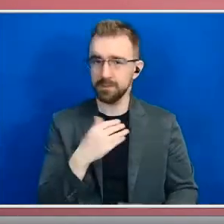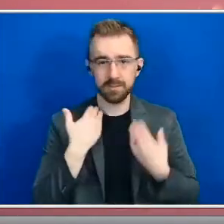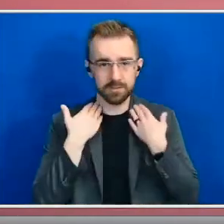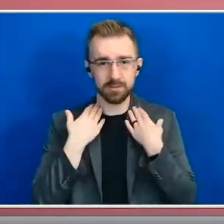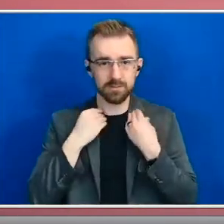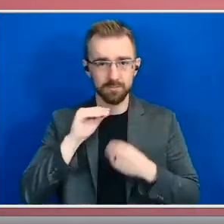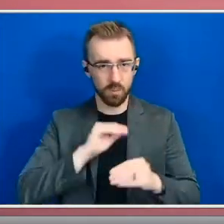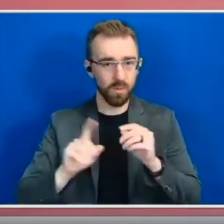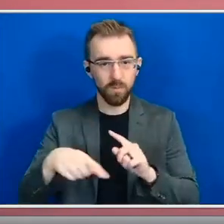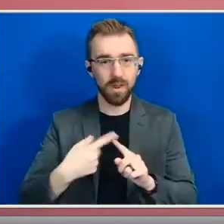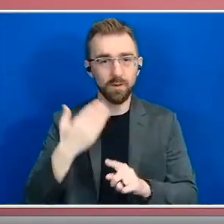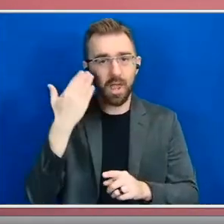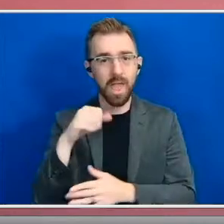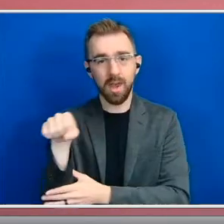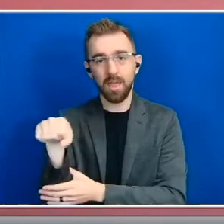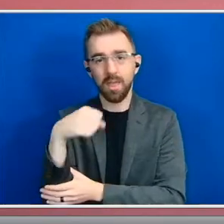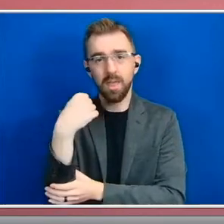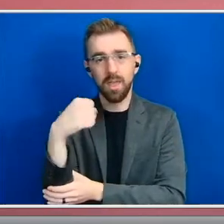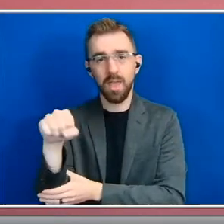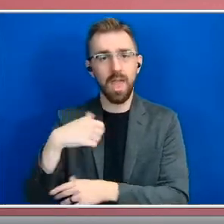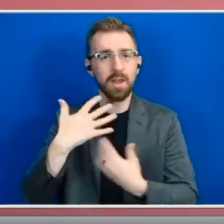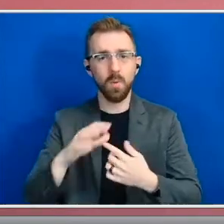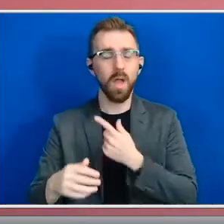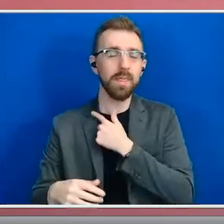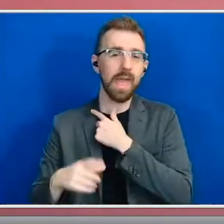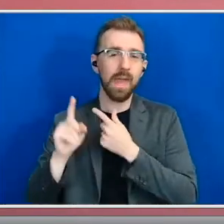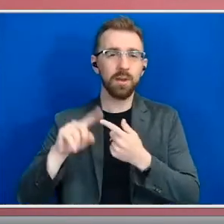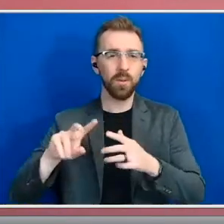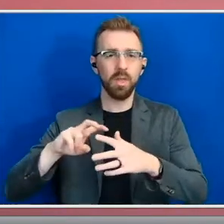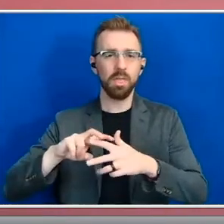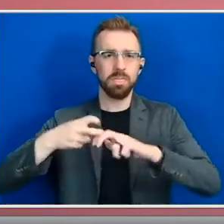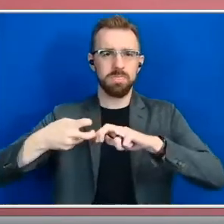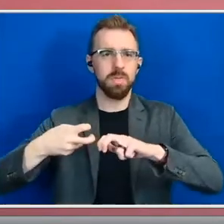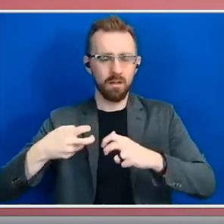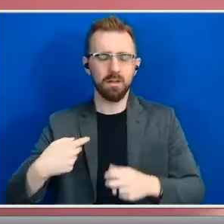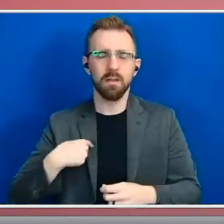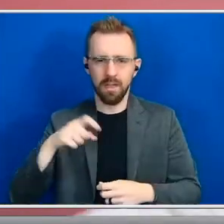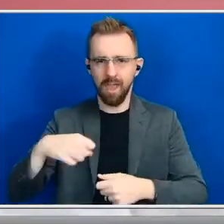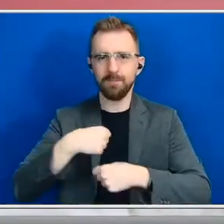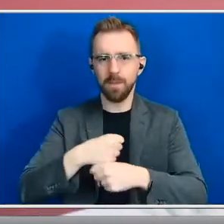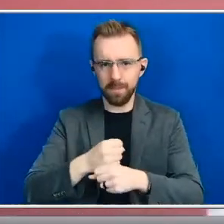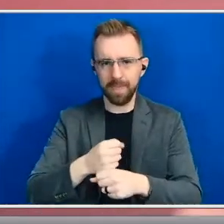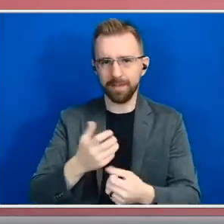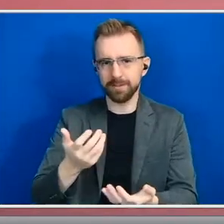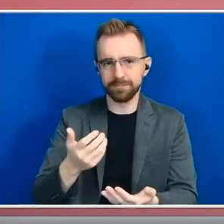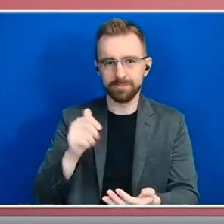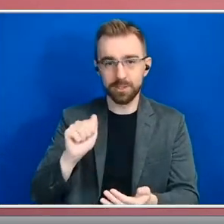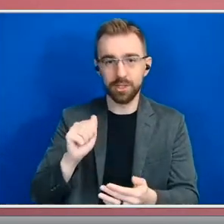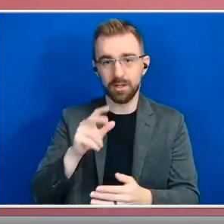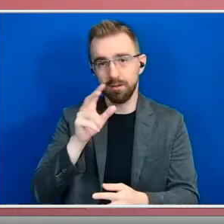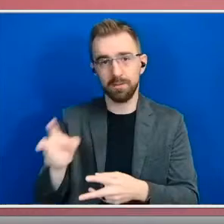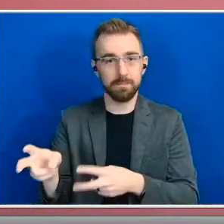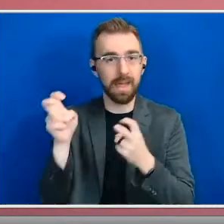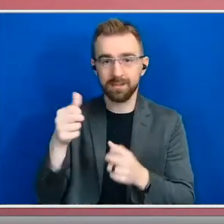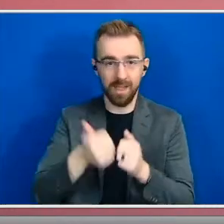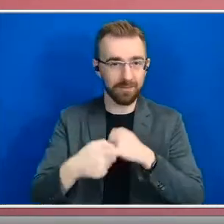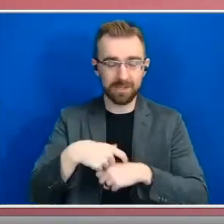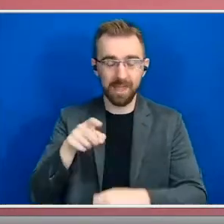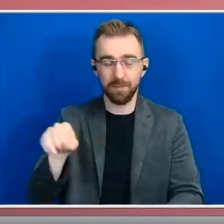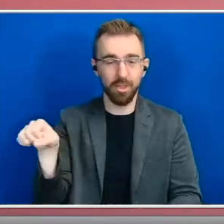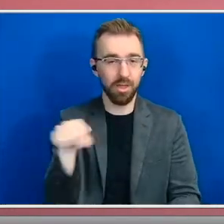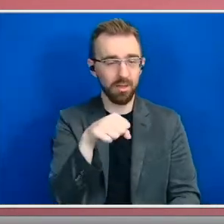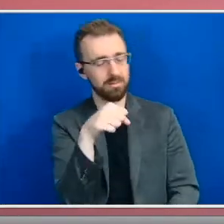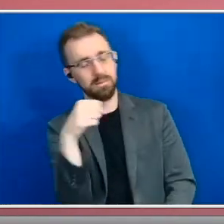from side to side, I don't want the bypass to kink. So we have to make it, you know, because otherwise you could pass out every time that, you know, you turn your head. Turn your